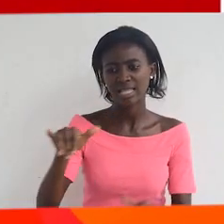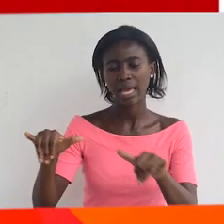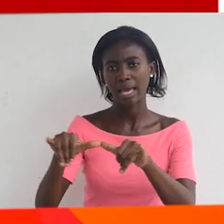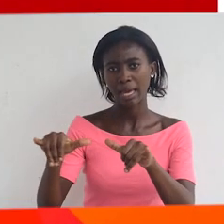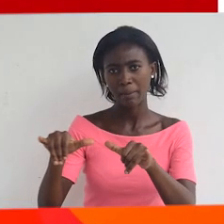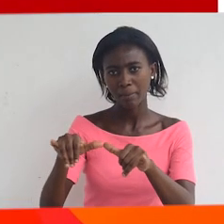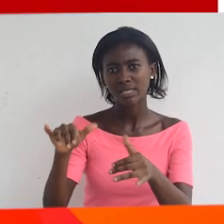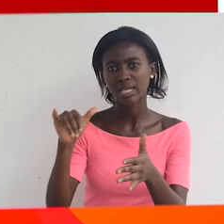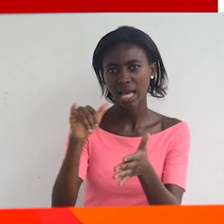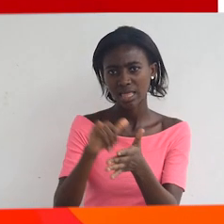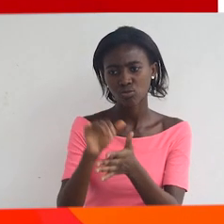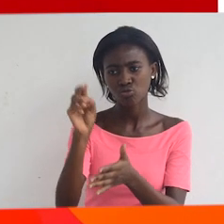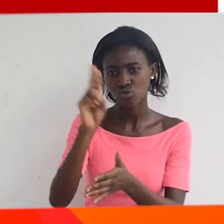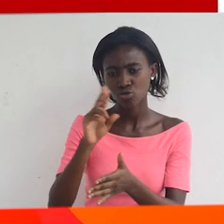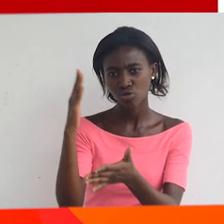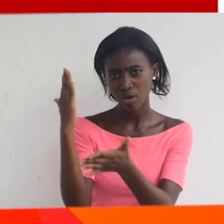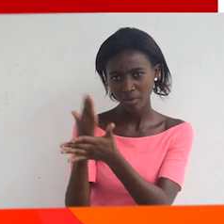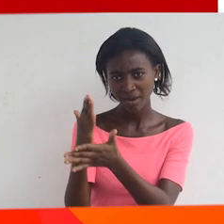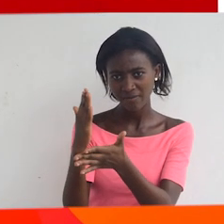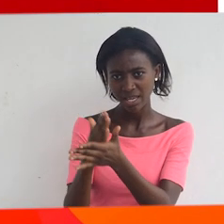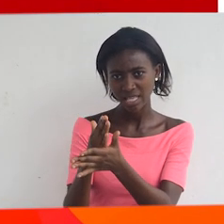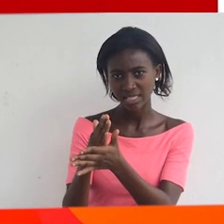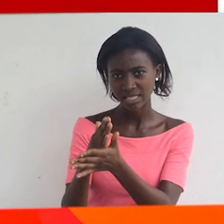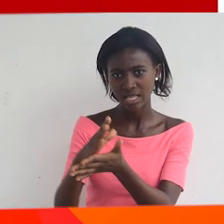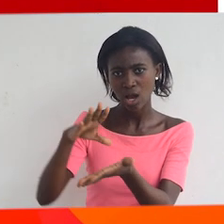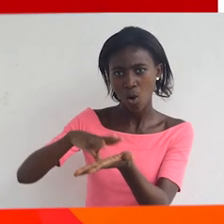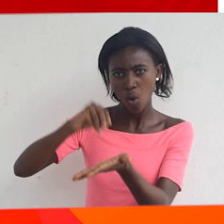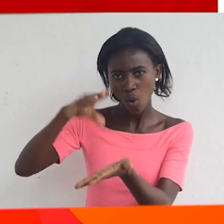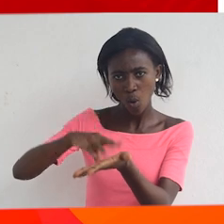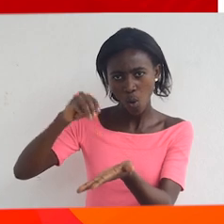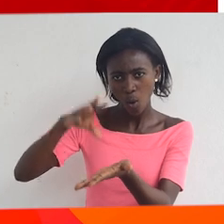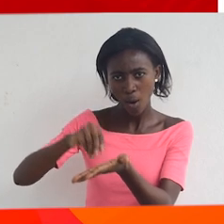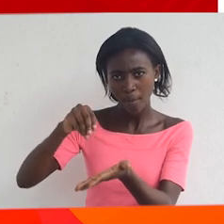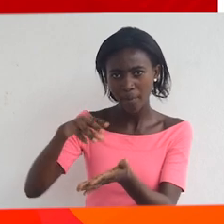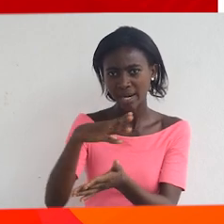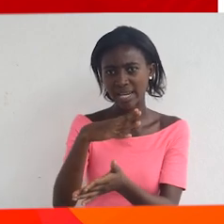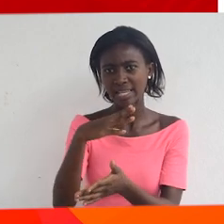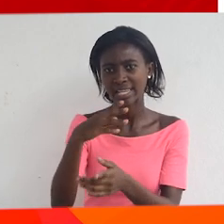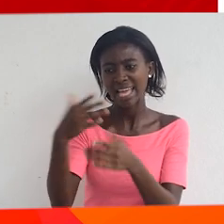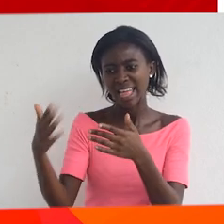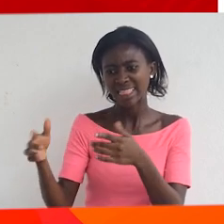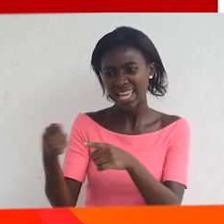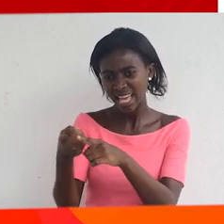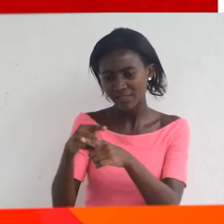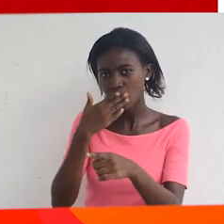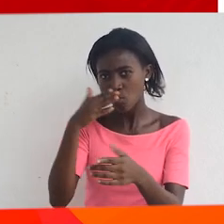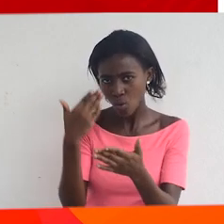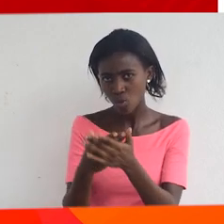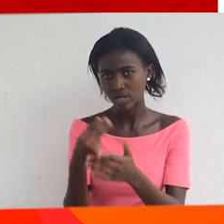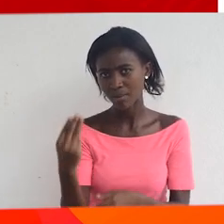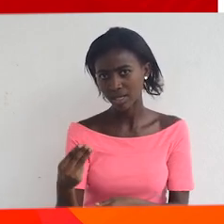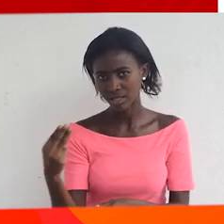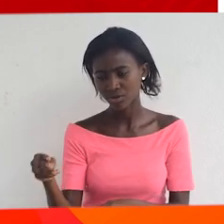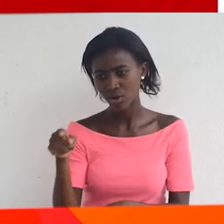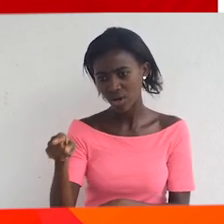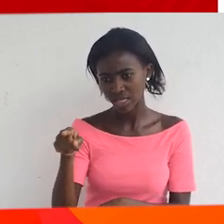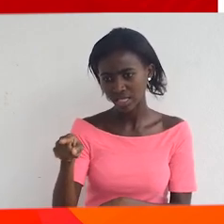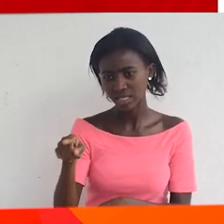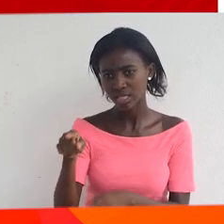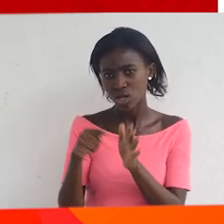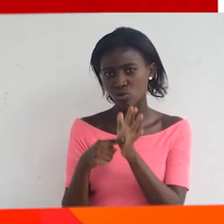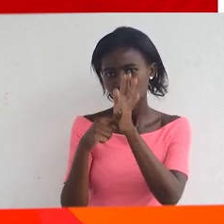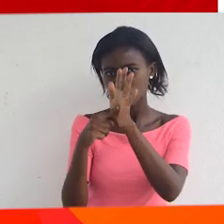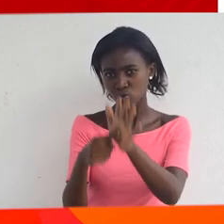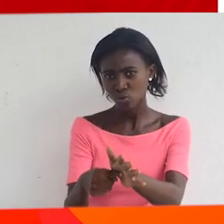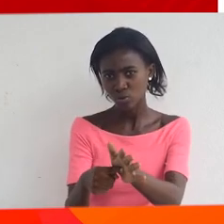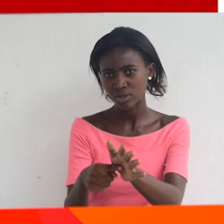Anti-counterfeiting packaging. Anti-counterfeiting packaging is a measure taken to prevent the imitation and